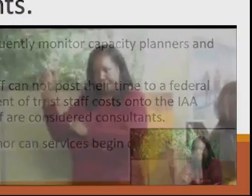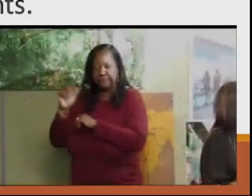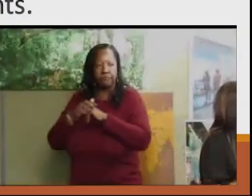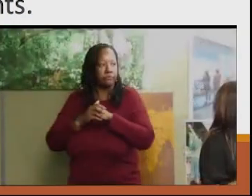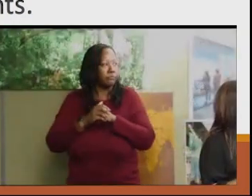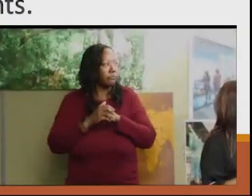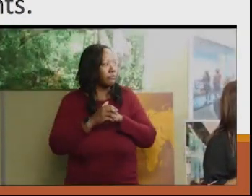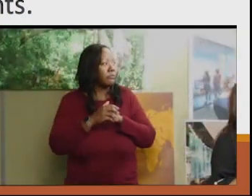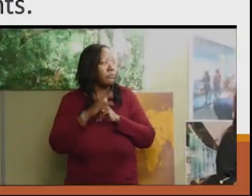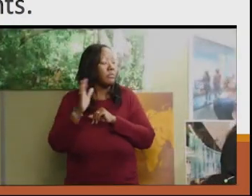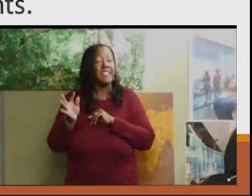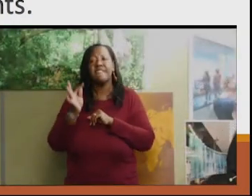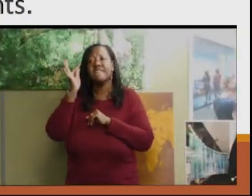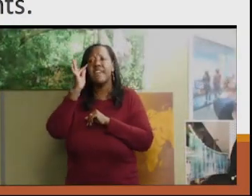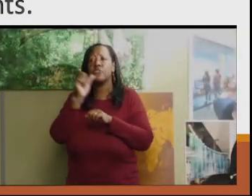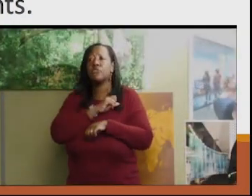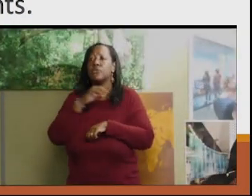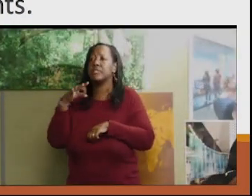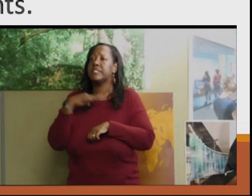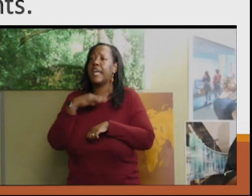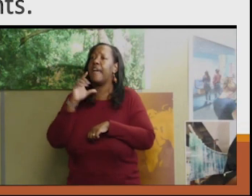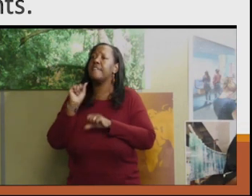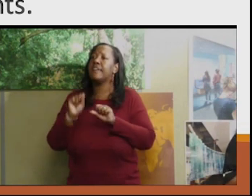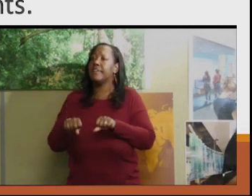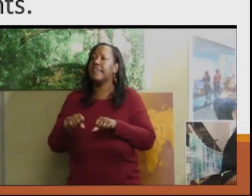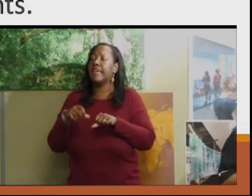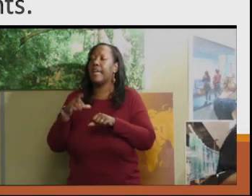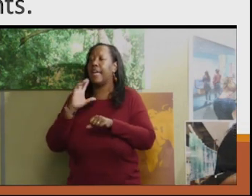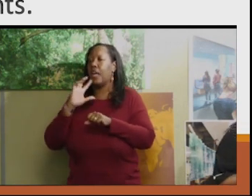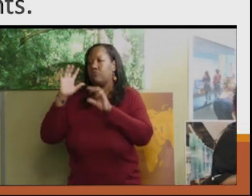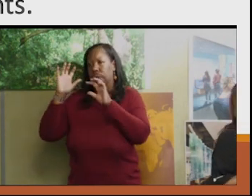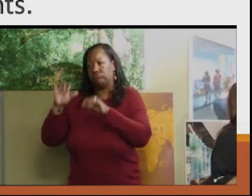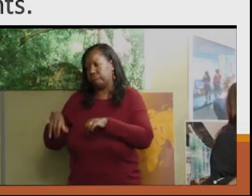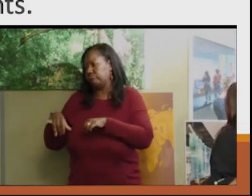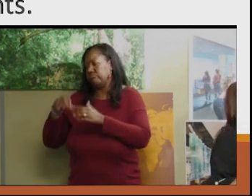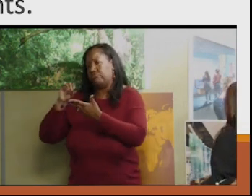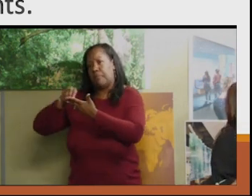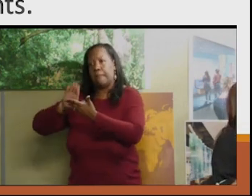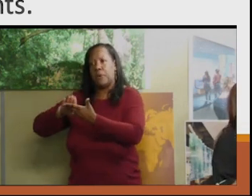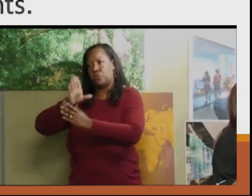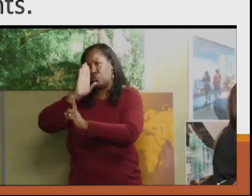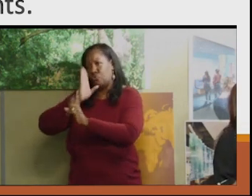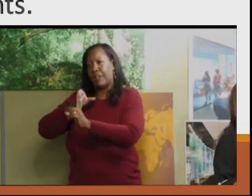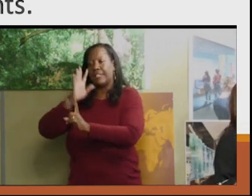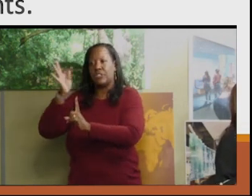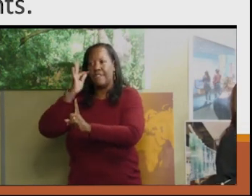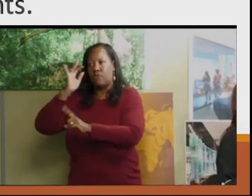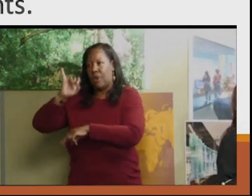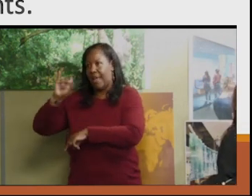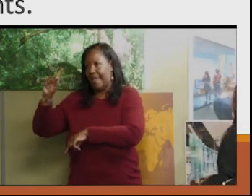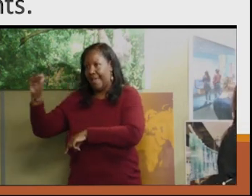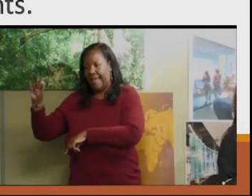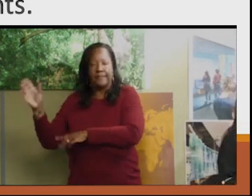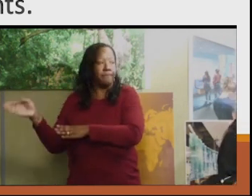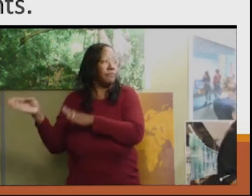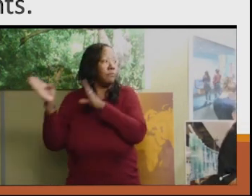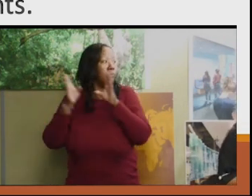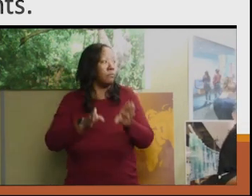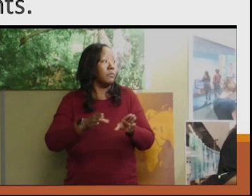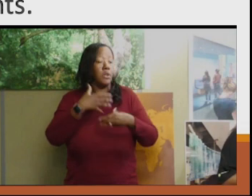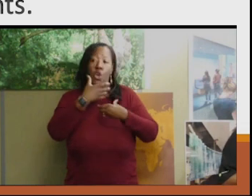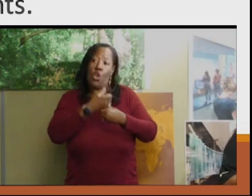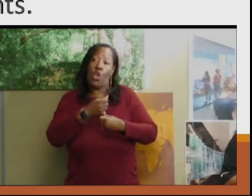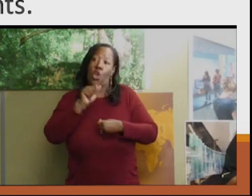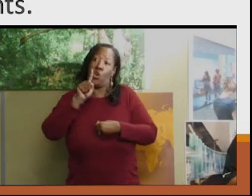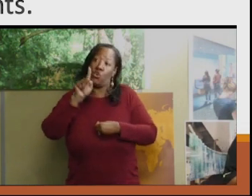Federal staff can post directly to the federal IAA, no problem. Trust staff, because they are